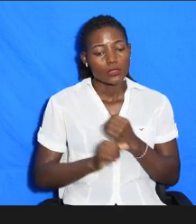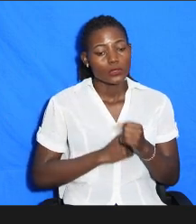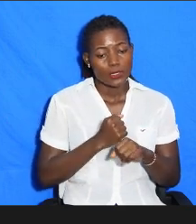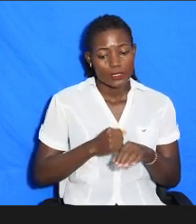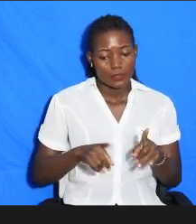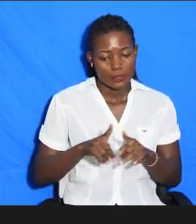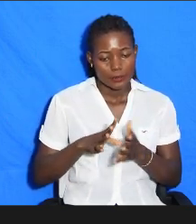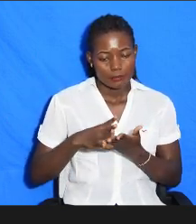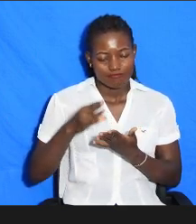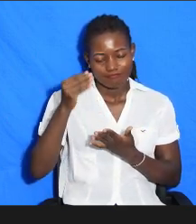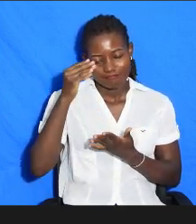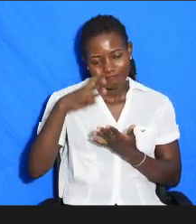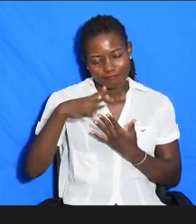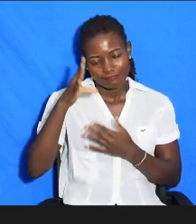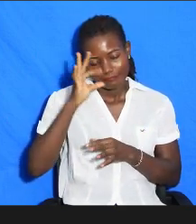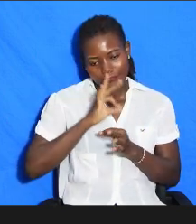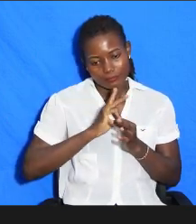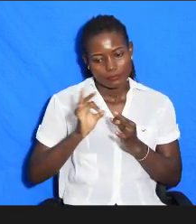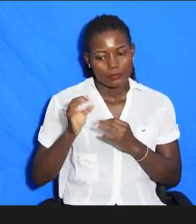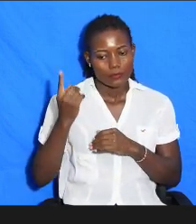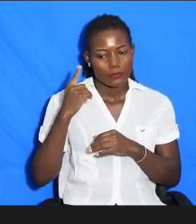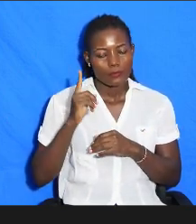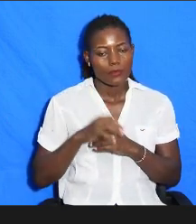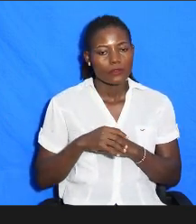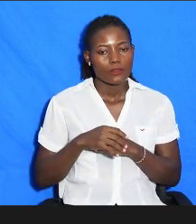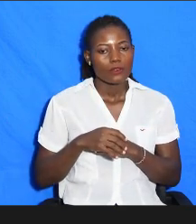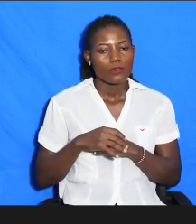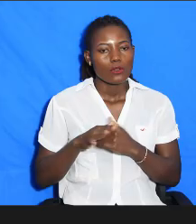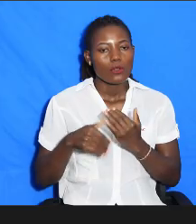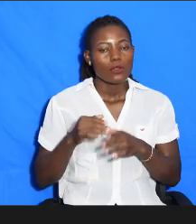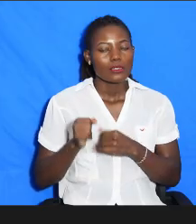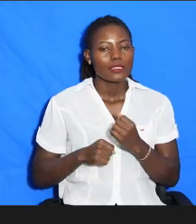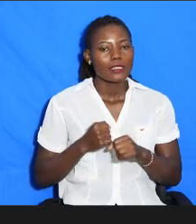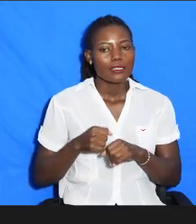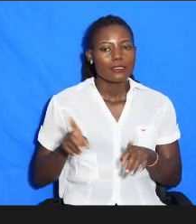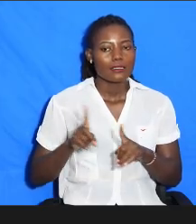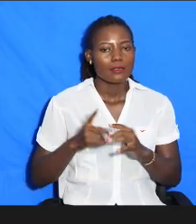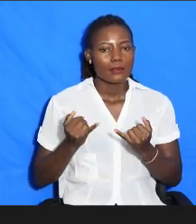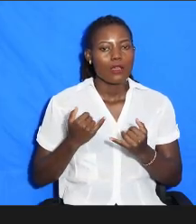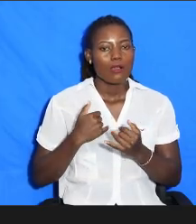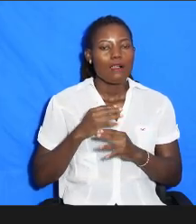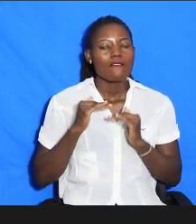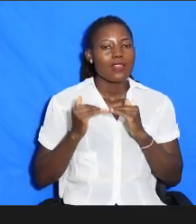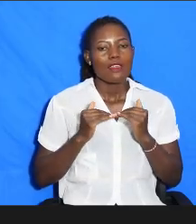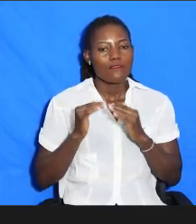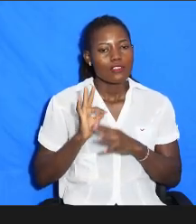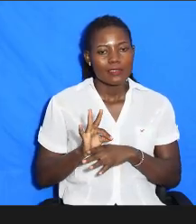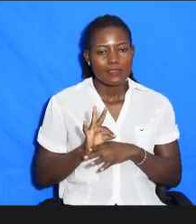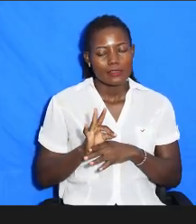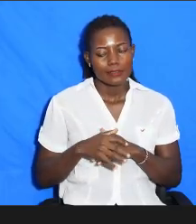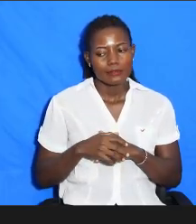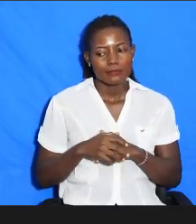studied sprints coach for all his years, and now he has a level 3. Yeah,